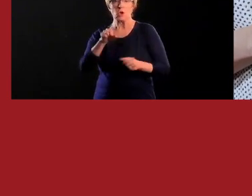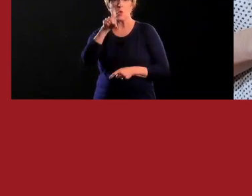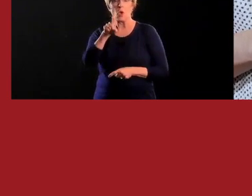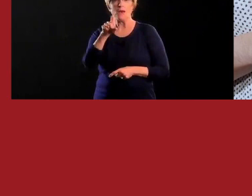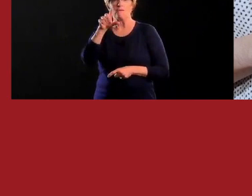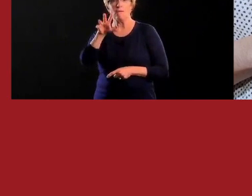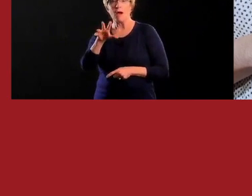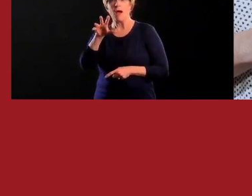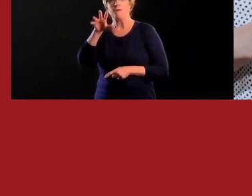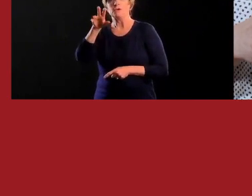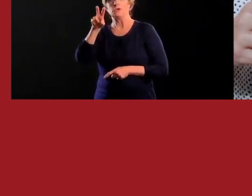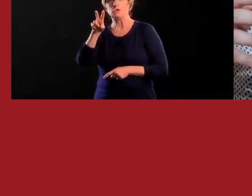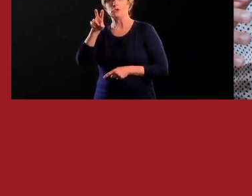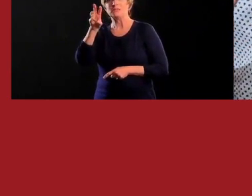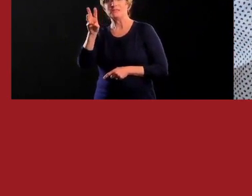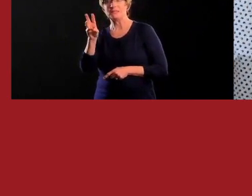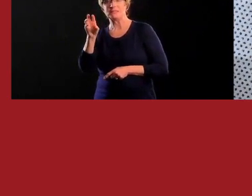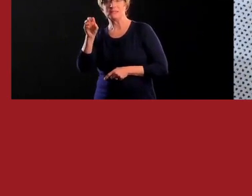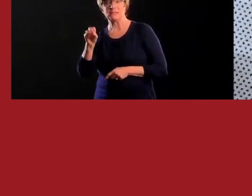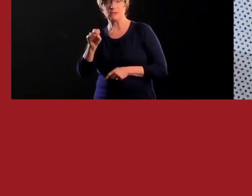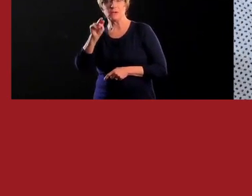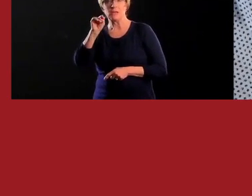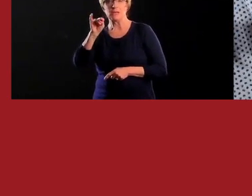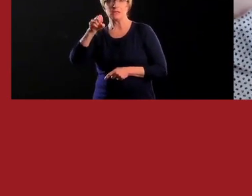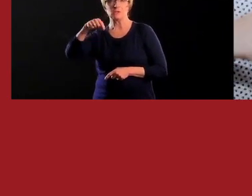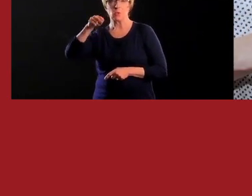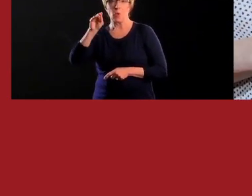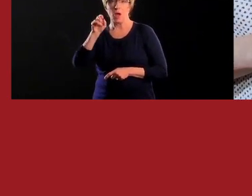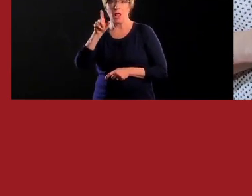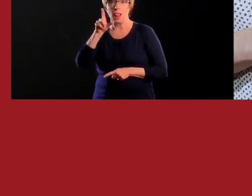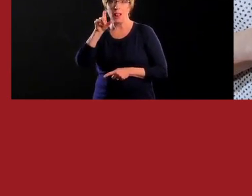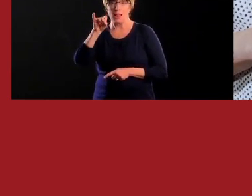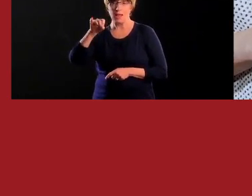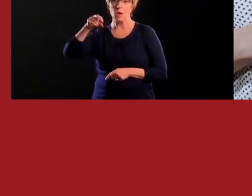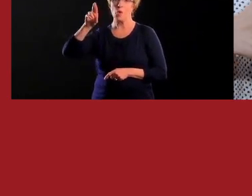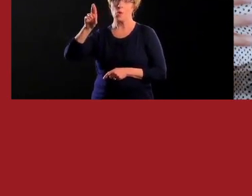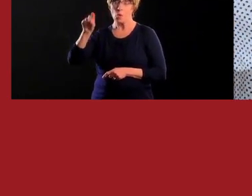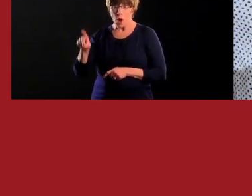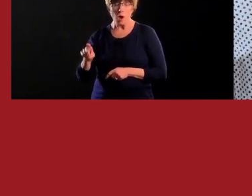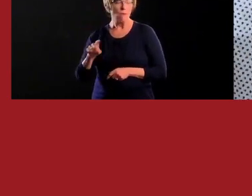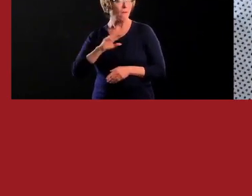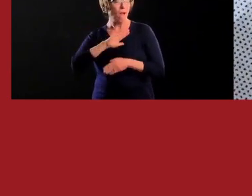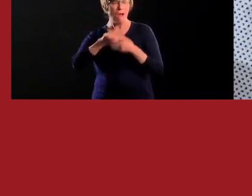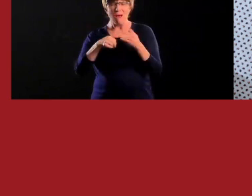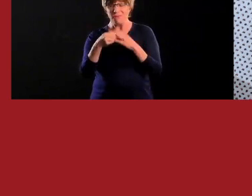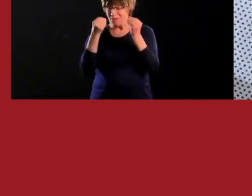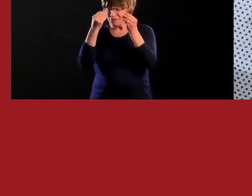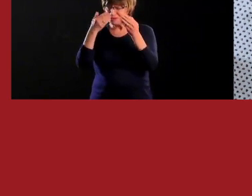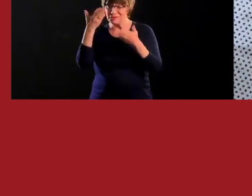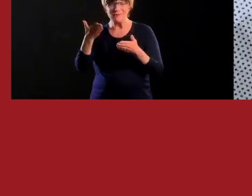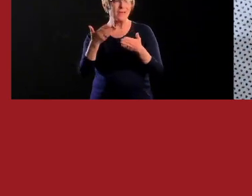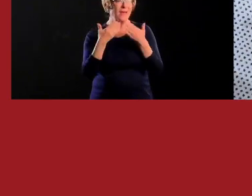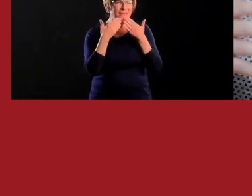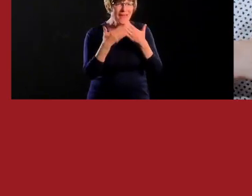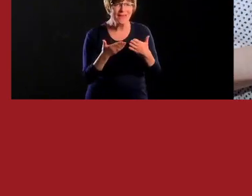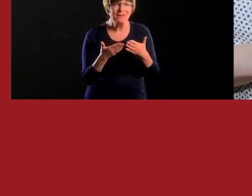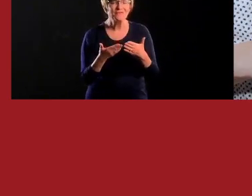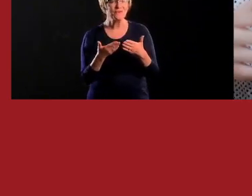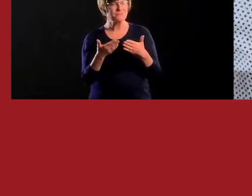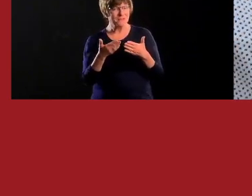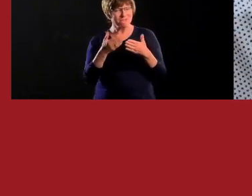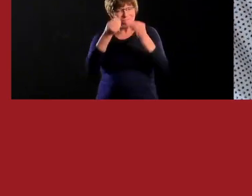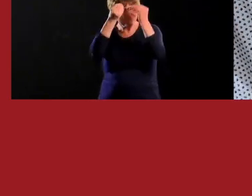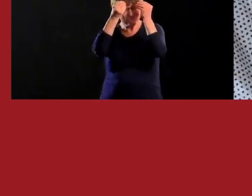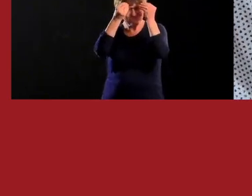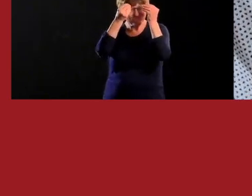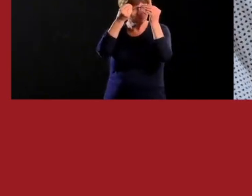15260 Nisqually Road. All the information is there on your screen. Church, we want to thank you for being faithful and obedient